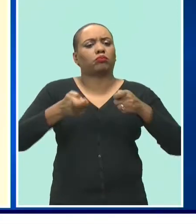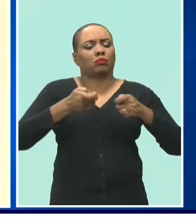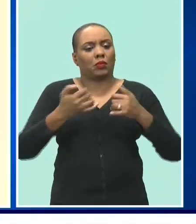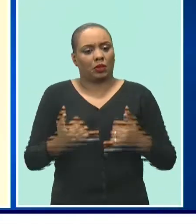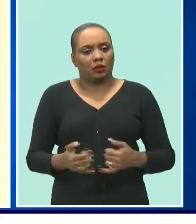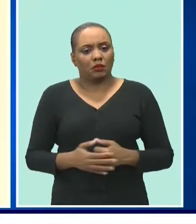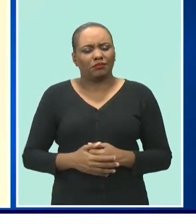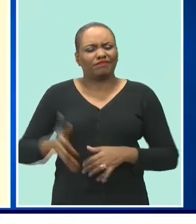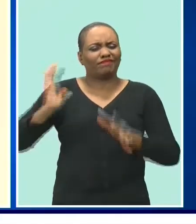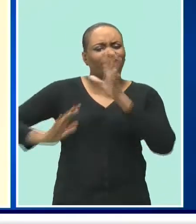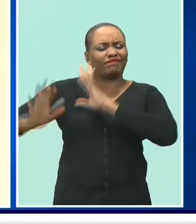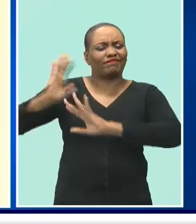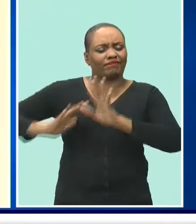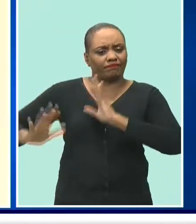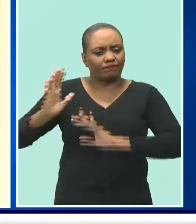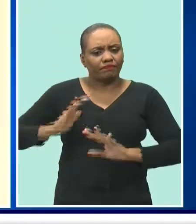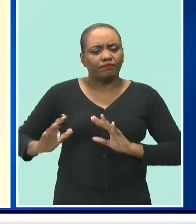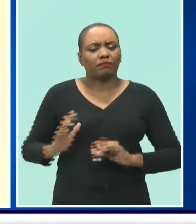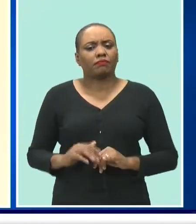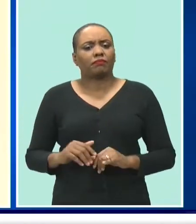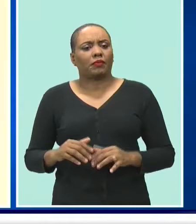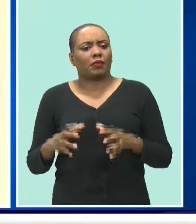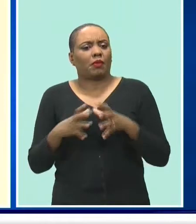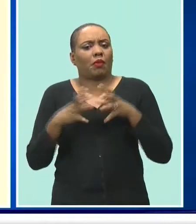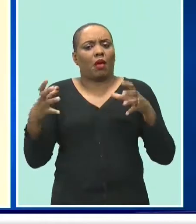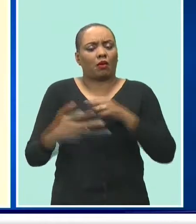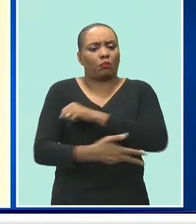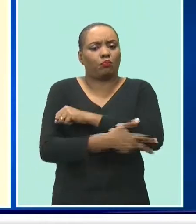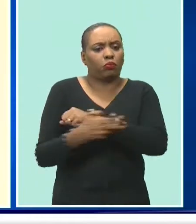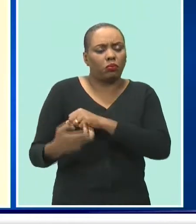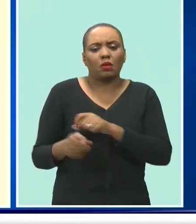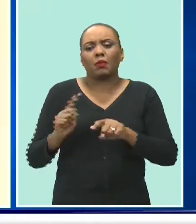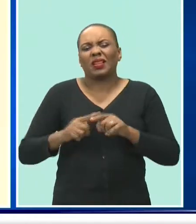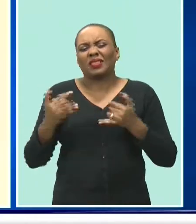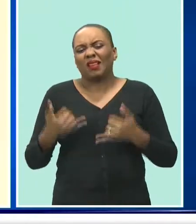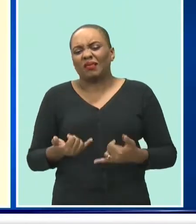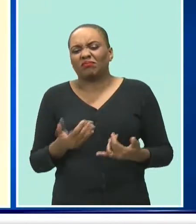but back then there was an influx of that happening, but it has slowed